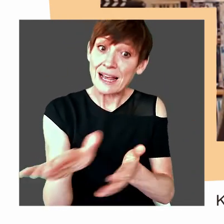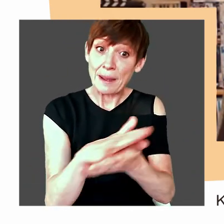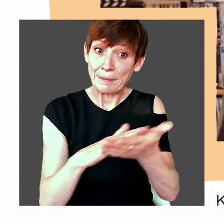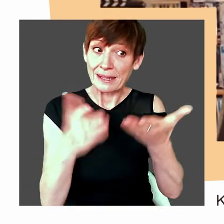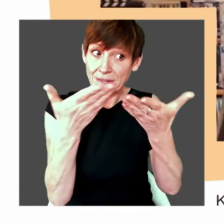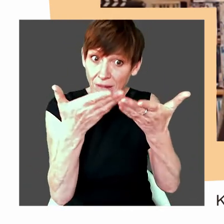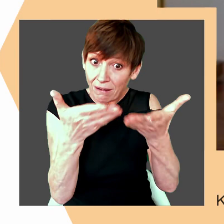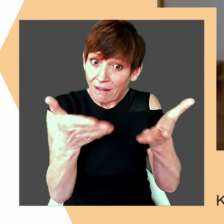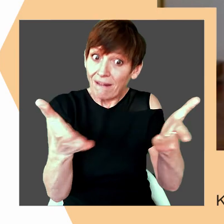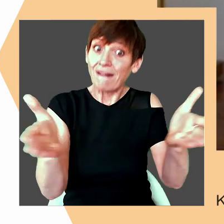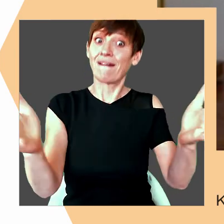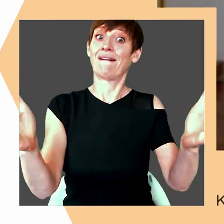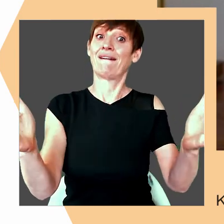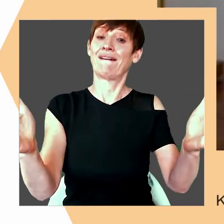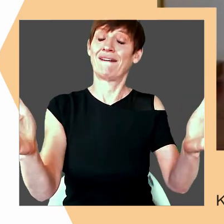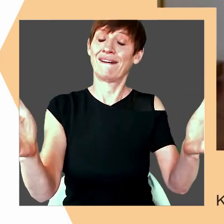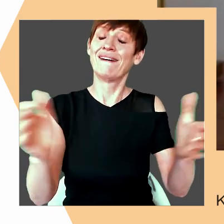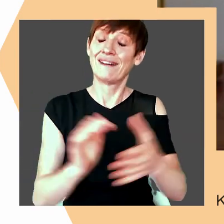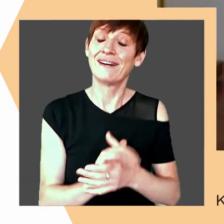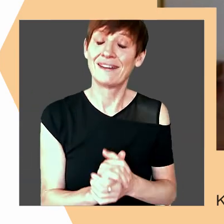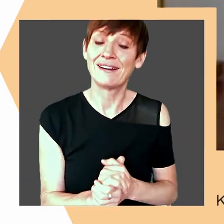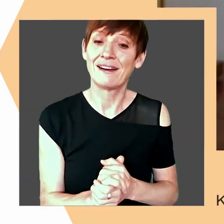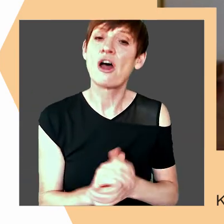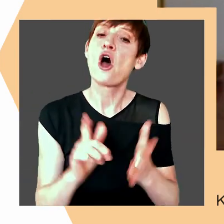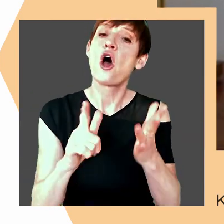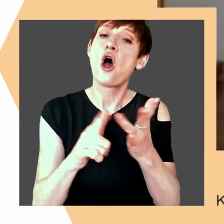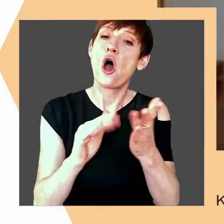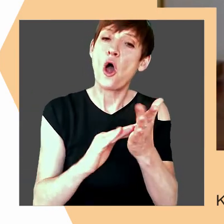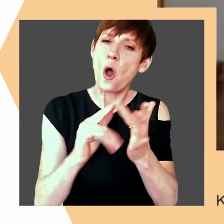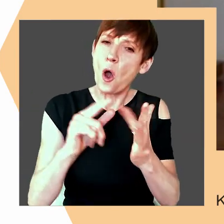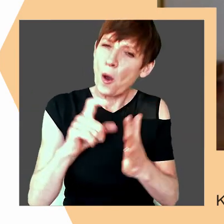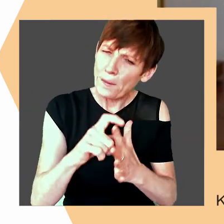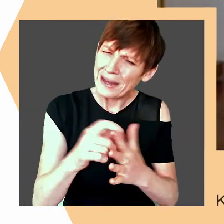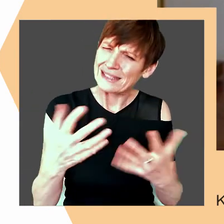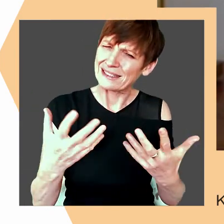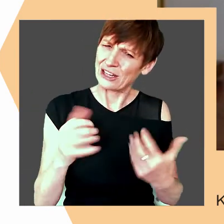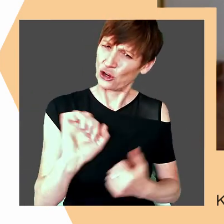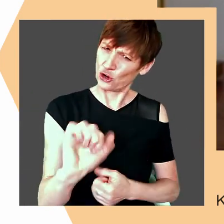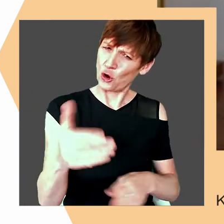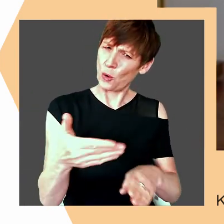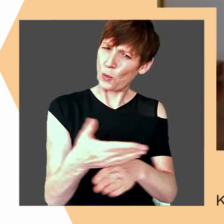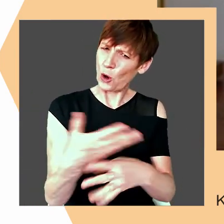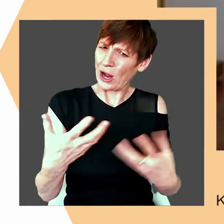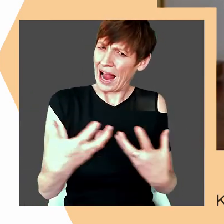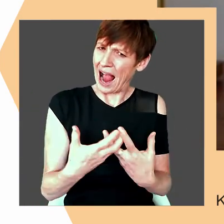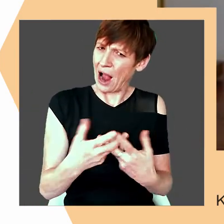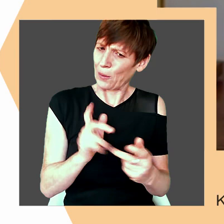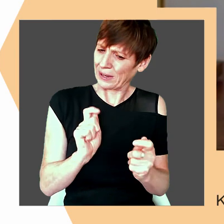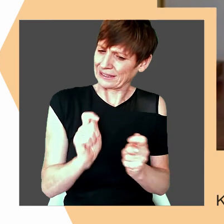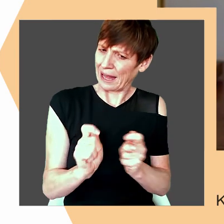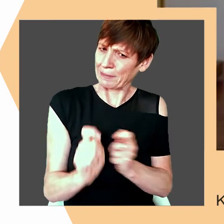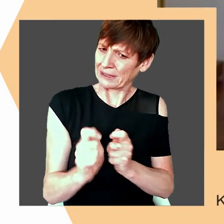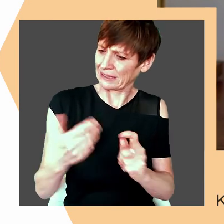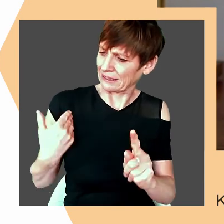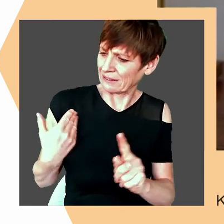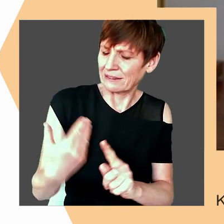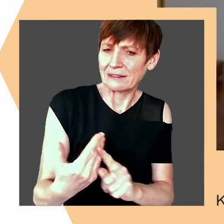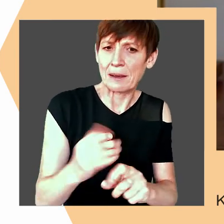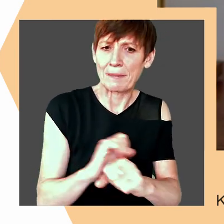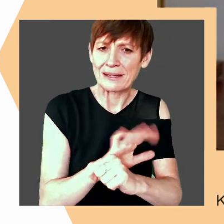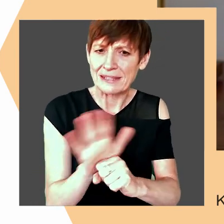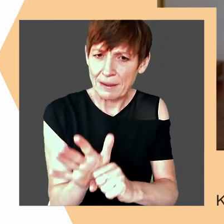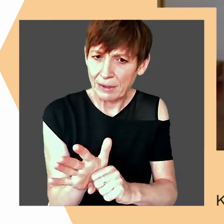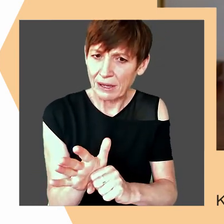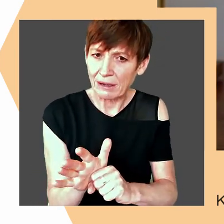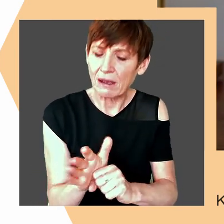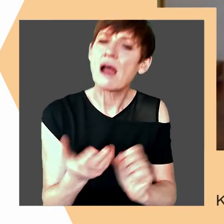for people. Yeah. Omid, how have you adapted the way that you've worked during the pandemic? What's changed? Did you have, I mean, obviously you